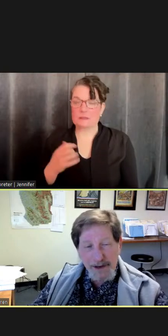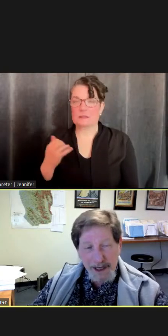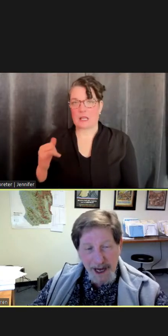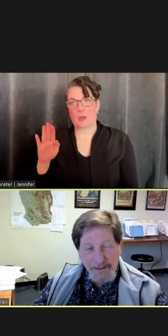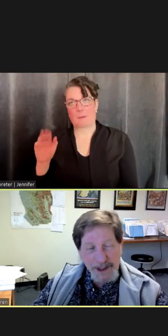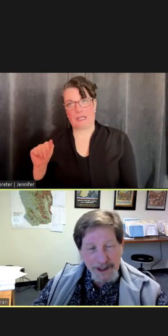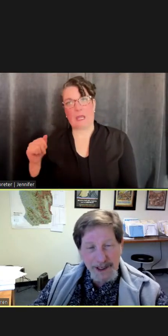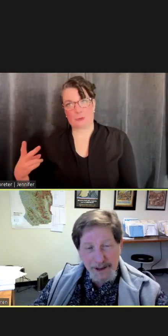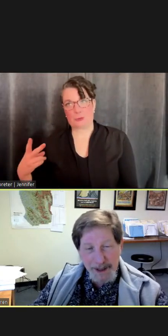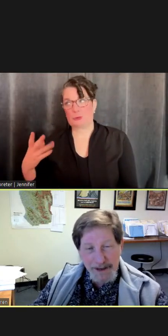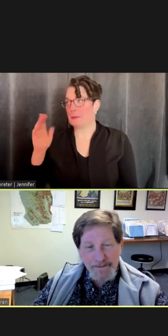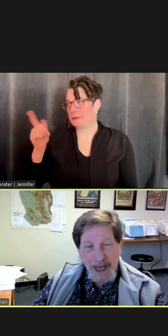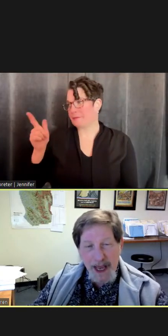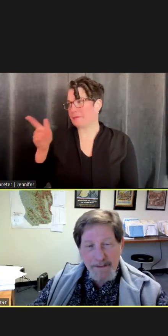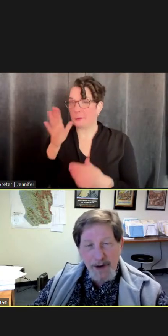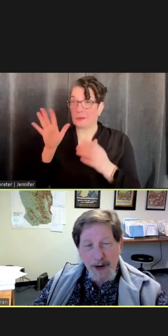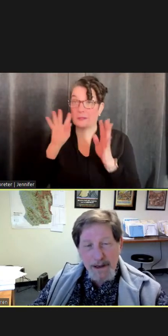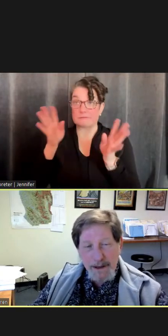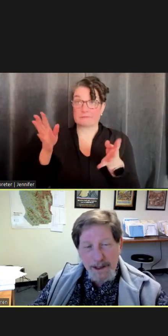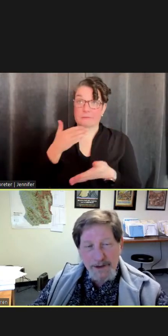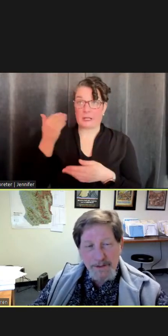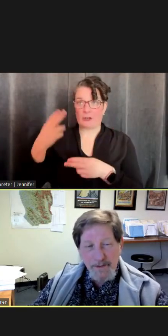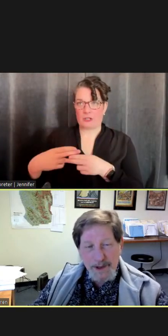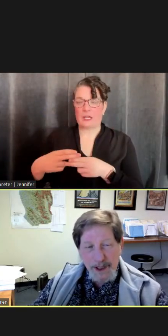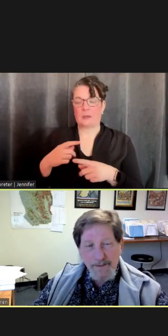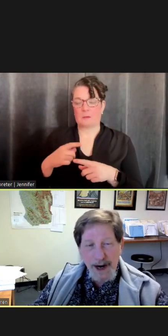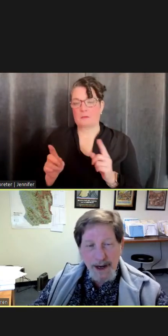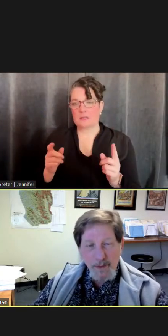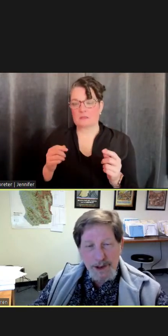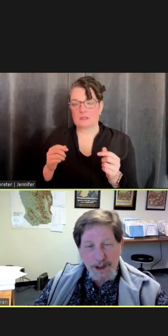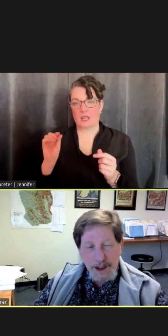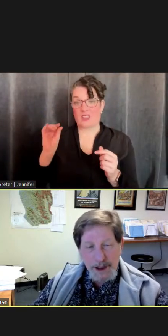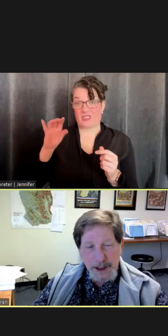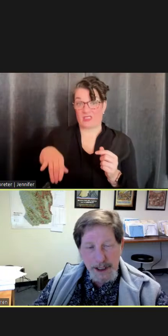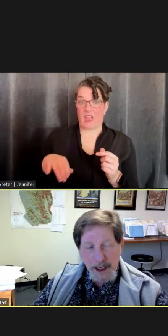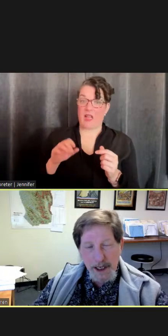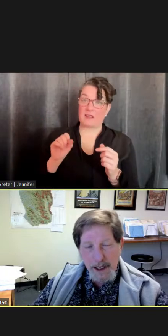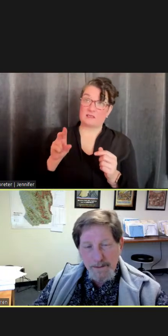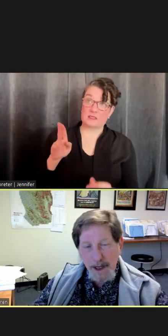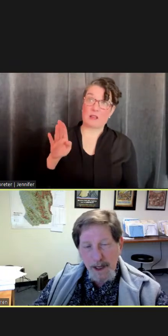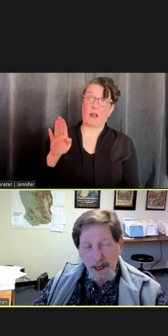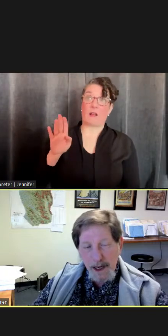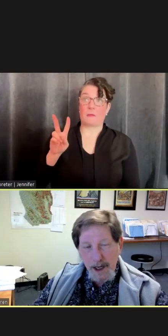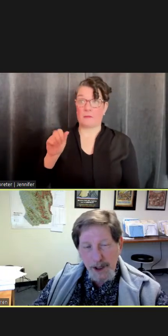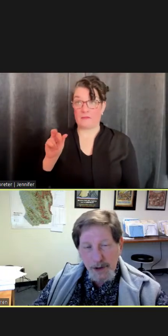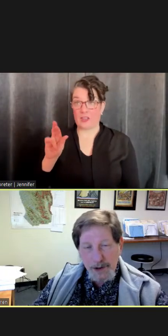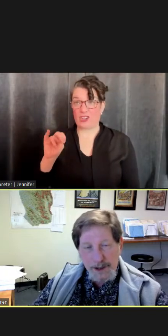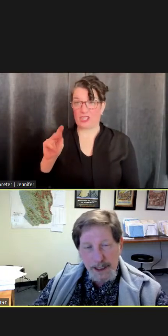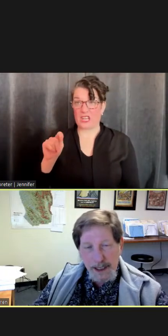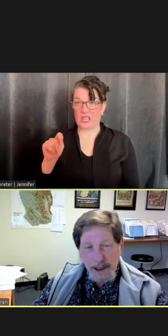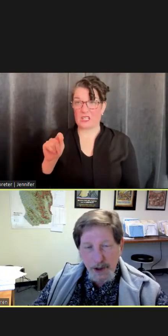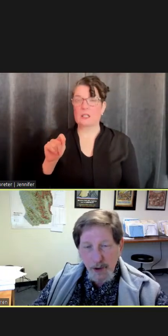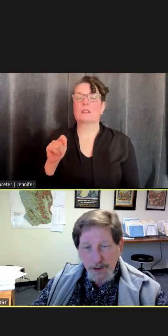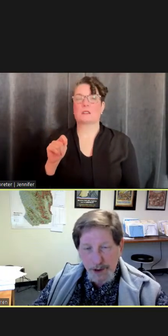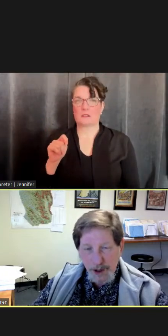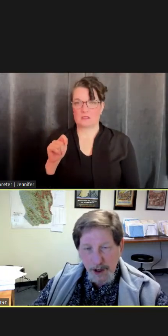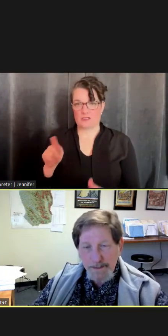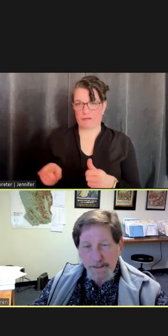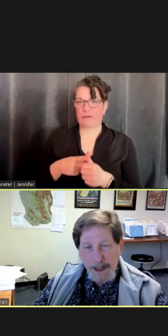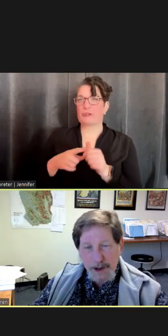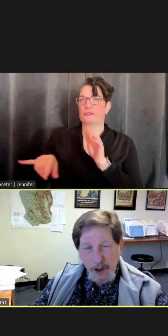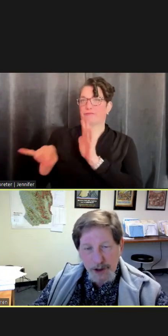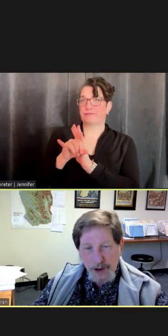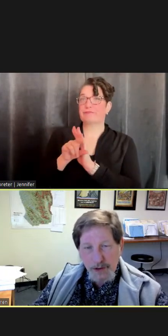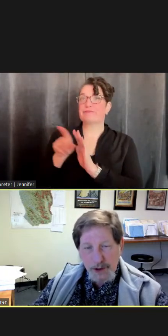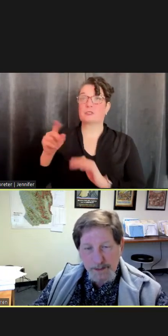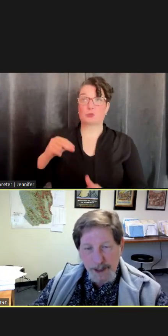better sounding names in a little bit. But anyway, this subvariant was initially noted in Northern Europe,